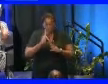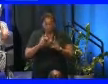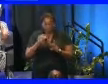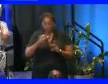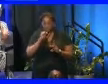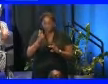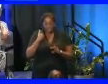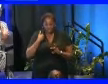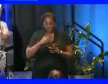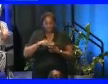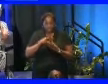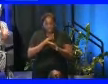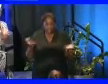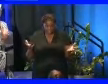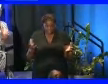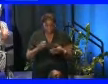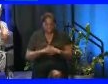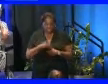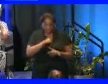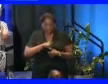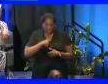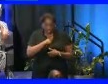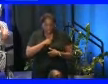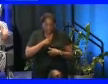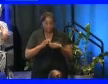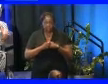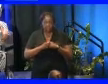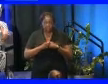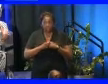don't have it, just tell them. I apologize,